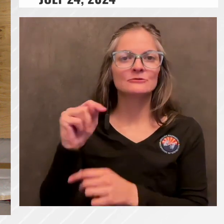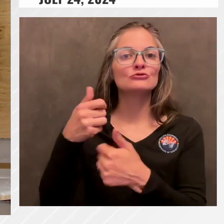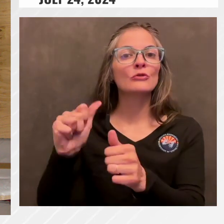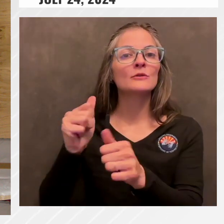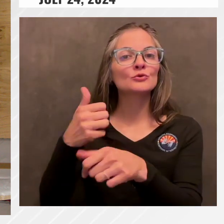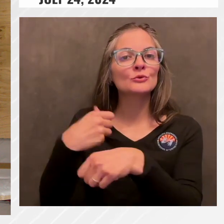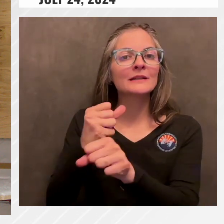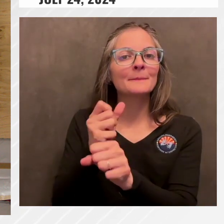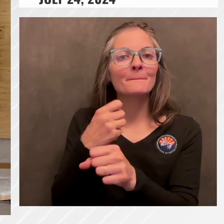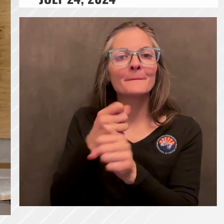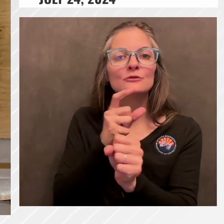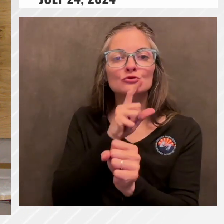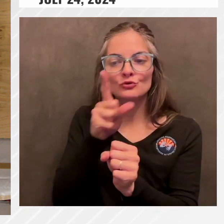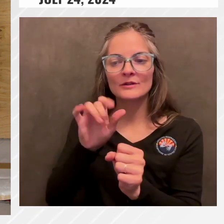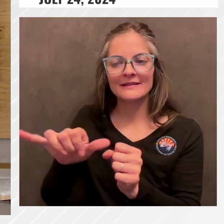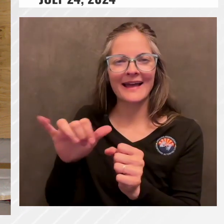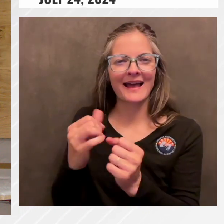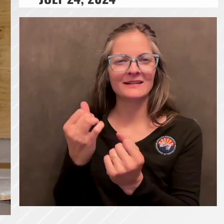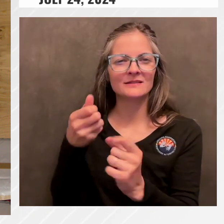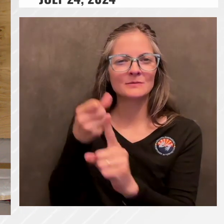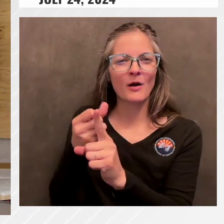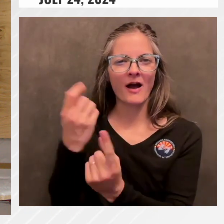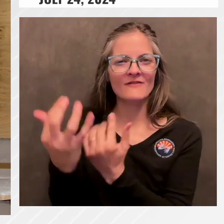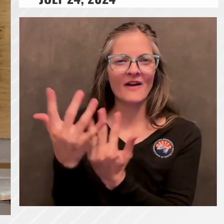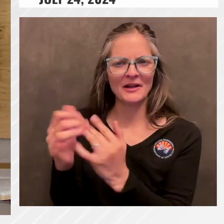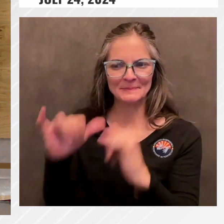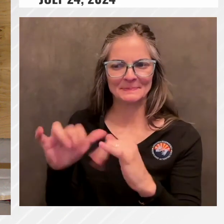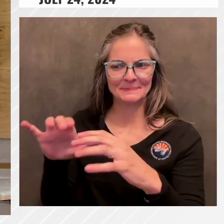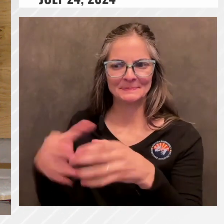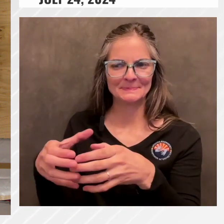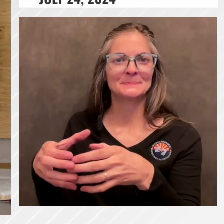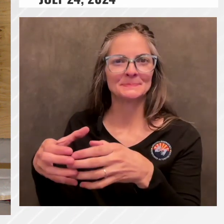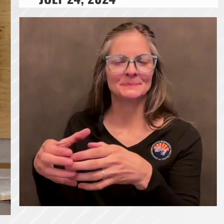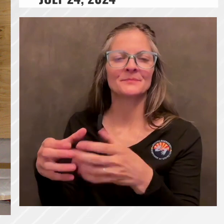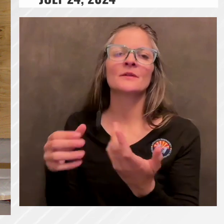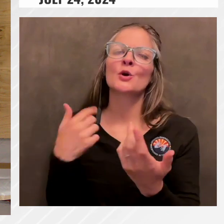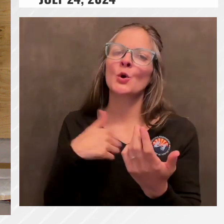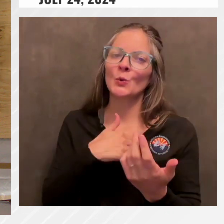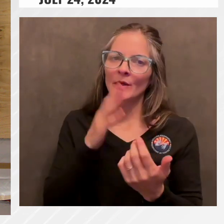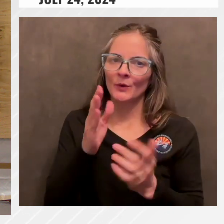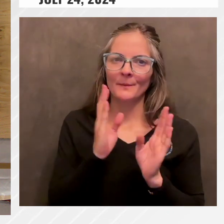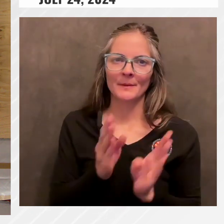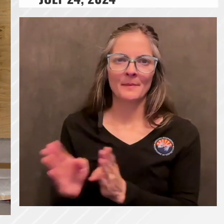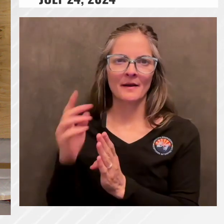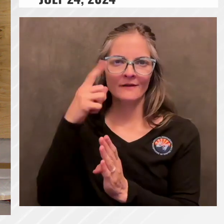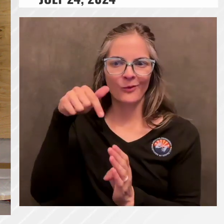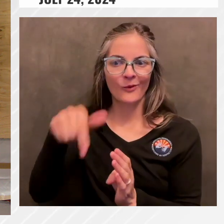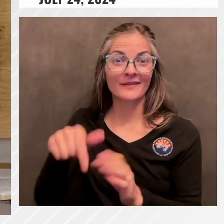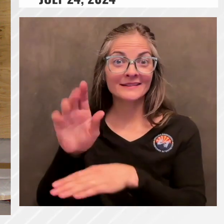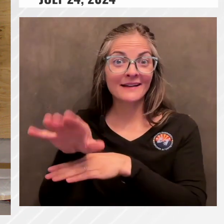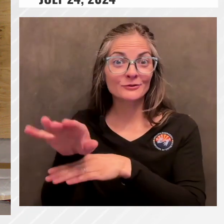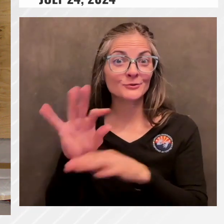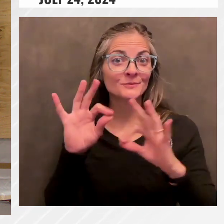to moderate a little bit into the future. So we'll be prepared for this afternoon, and have a good day.